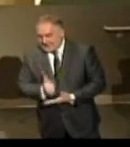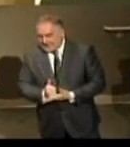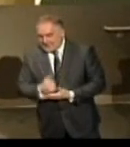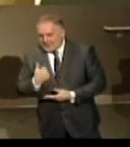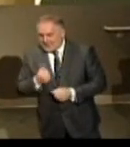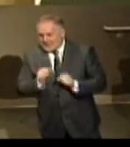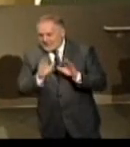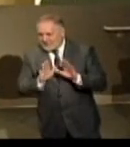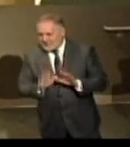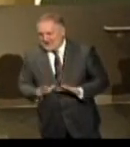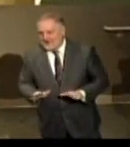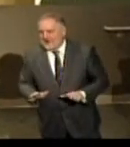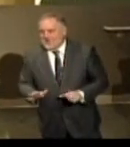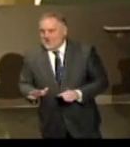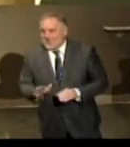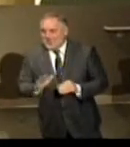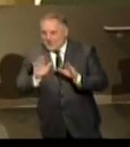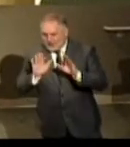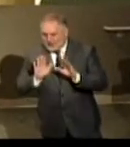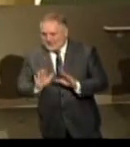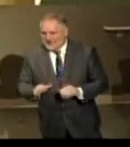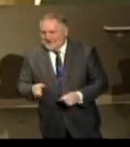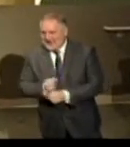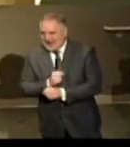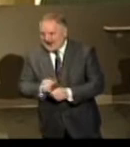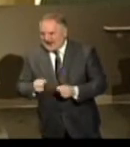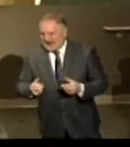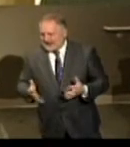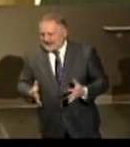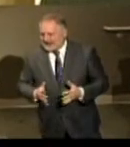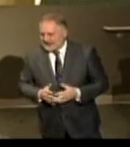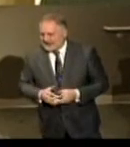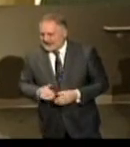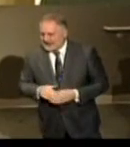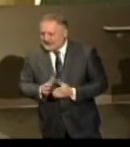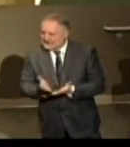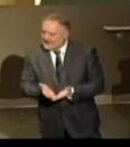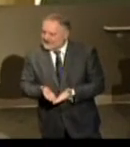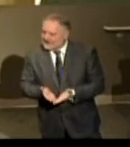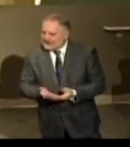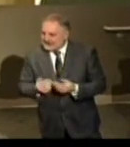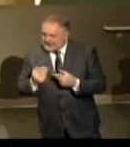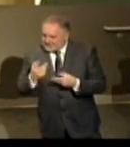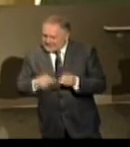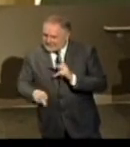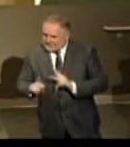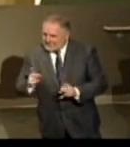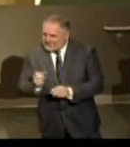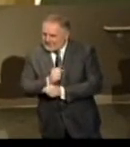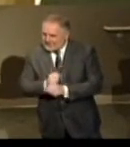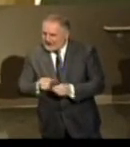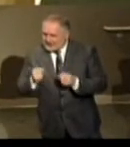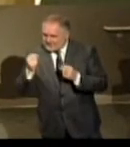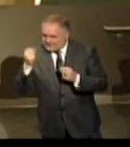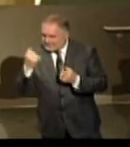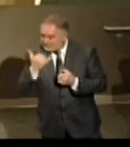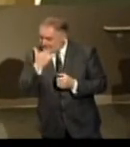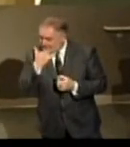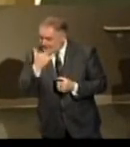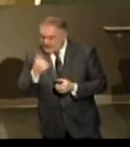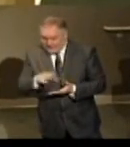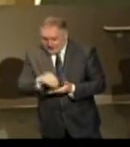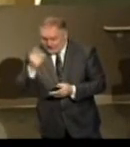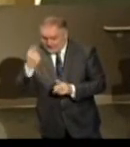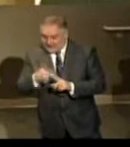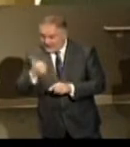We're fearfully and wonderfully made. In this book, we see people that made mistakes and people that didn't. We learn from them. I need to